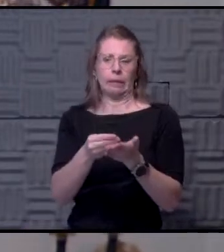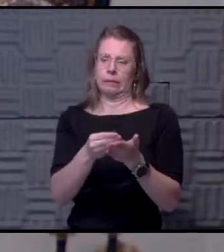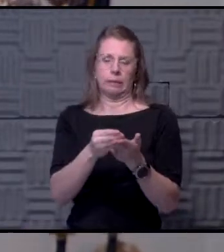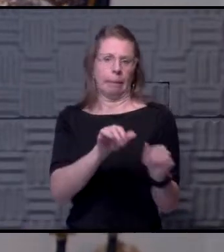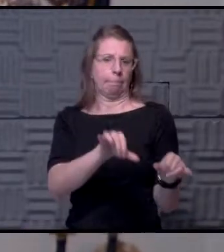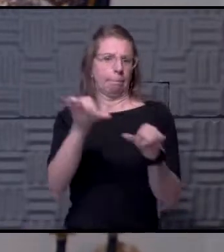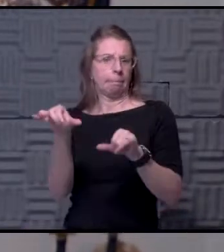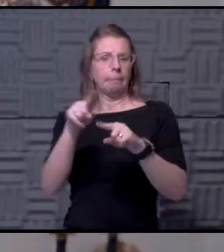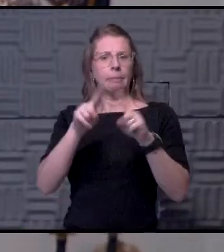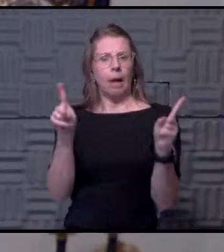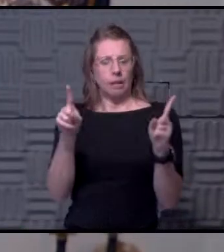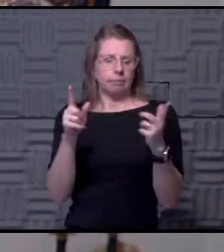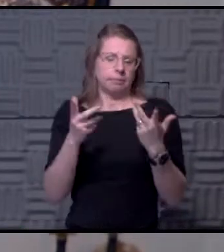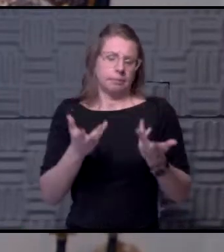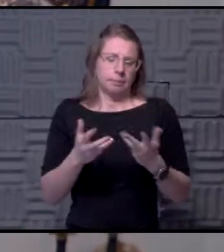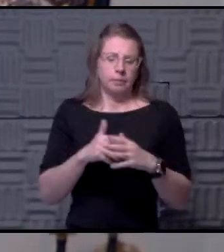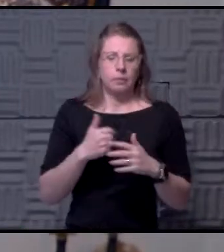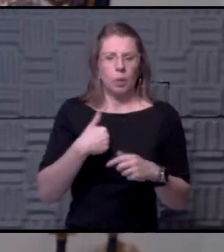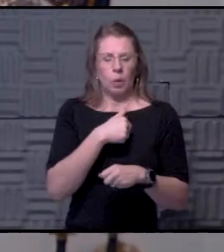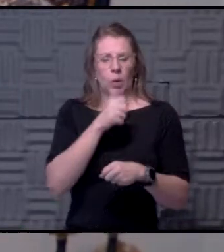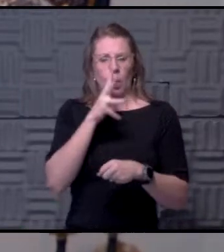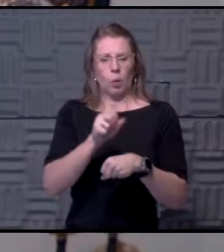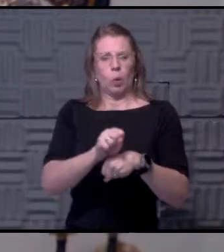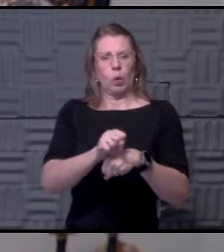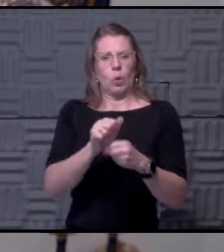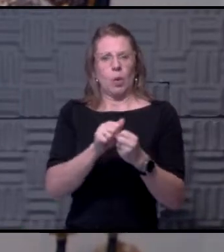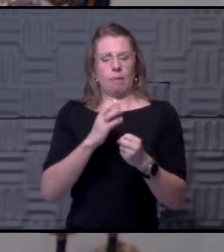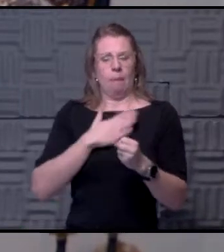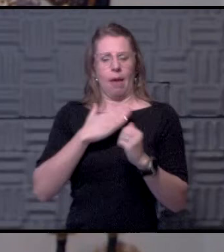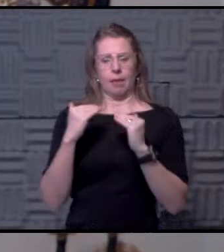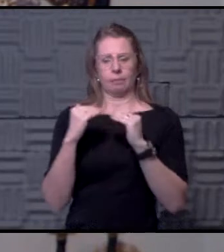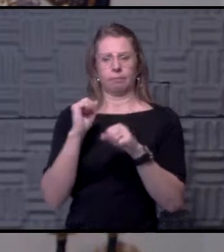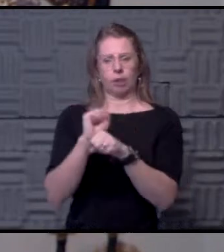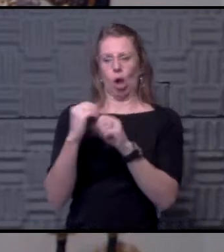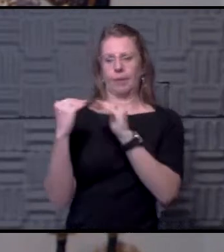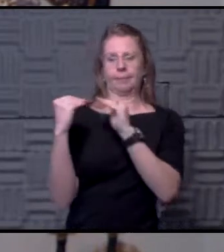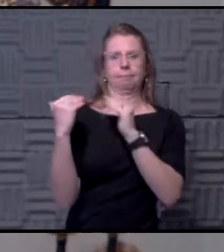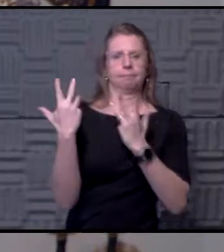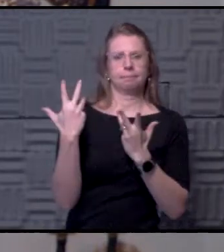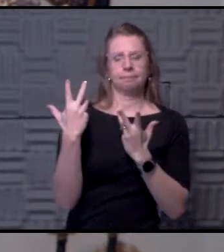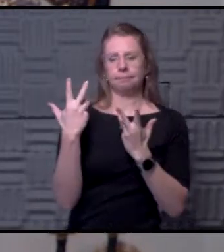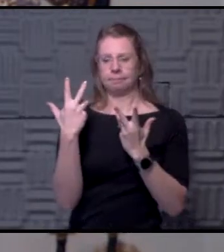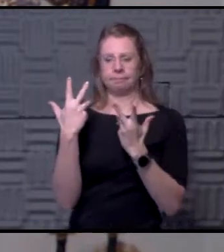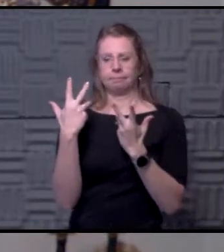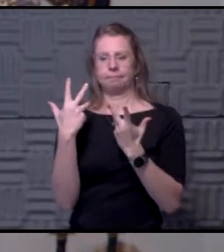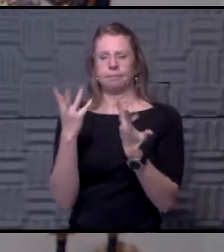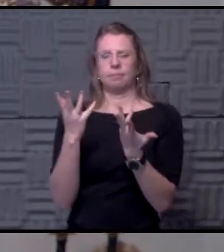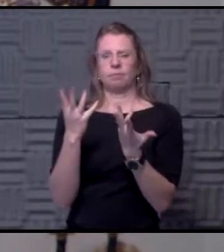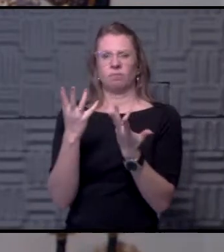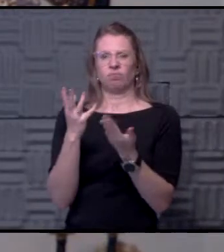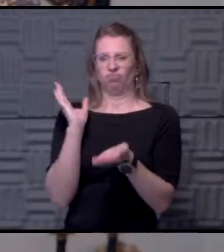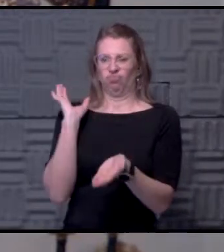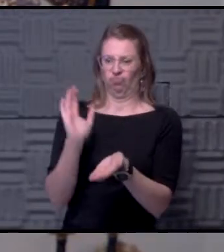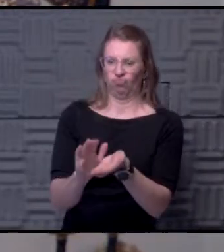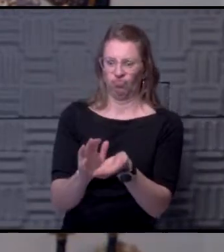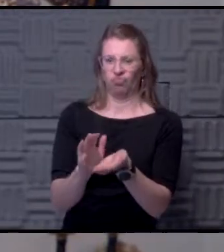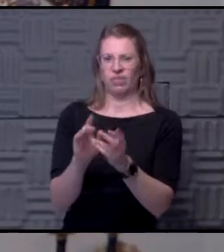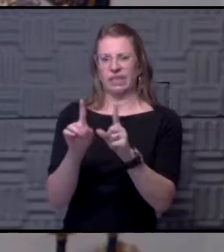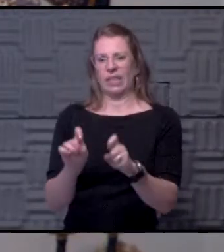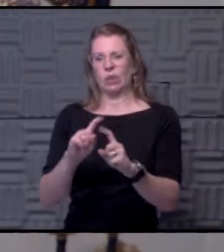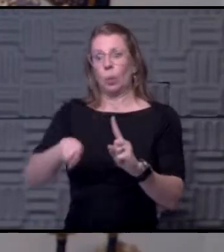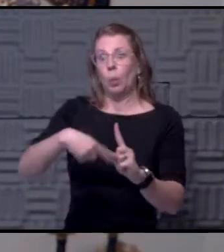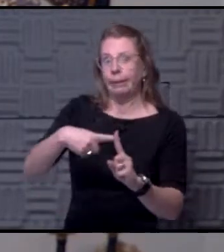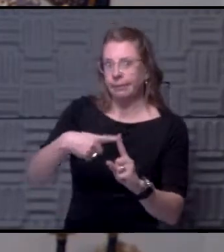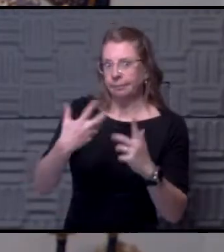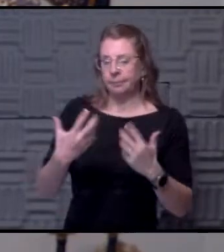but we will be working with, and I'll be working with my colleagues to figure out at what point does it not make sense to have it quite so broadly available. I think